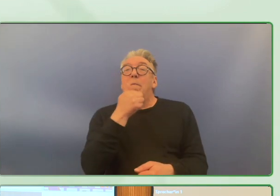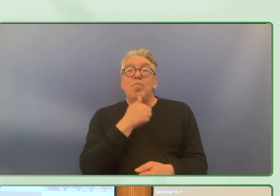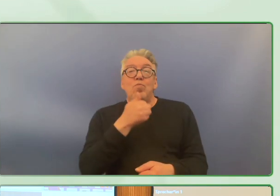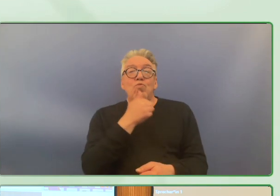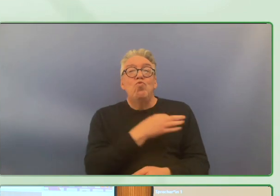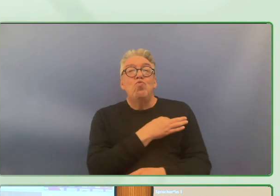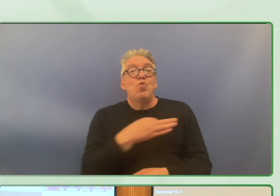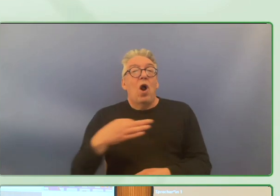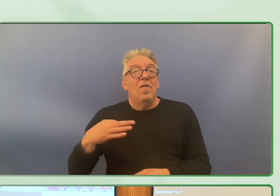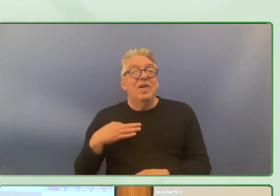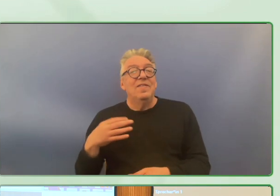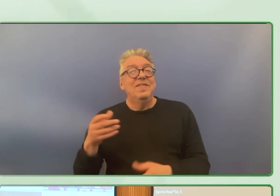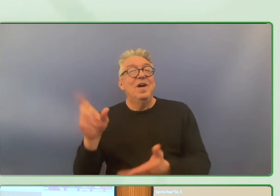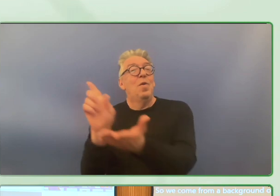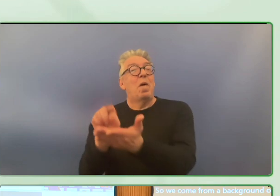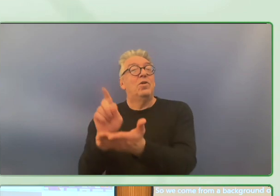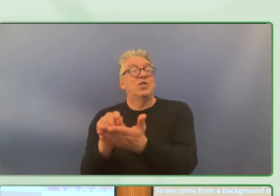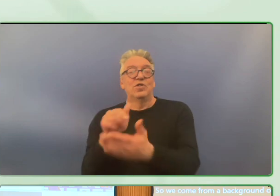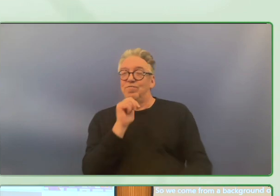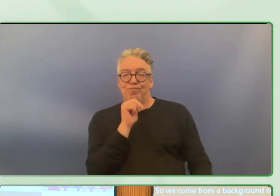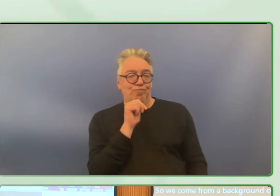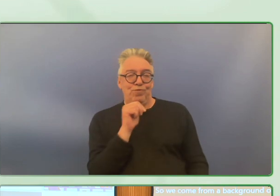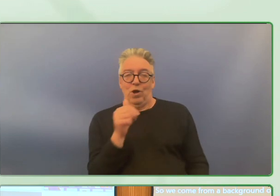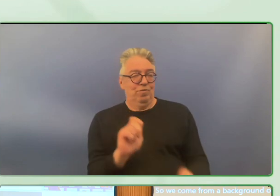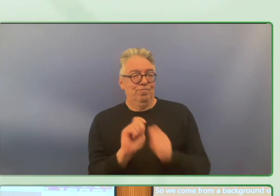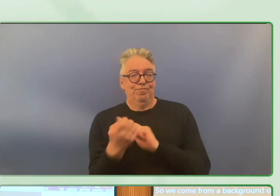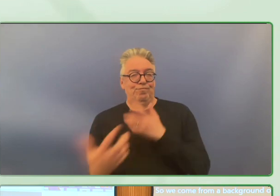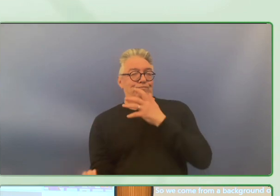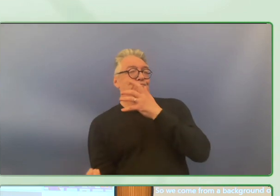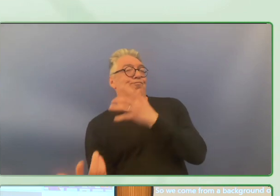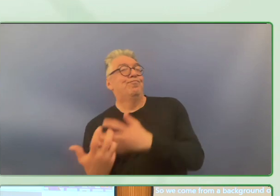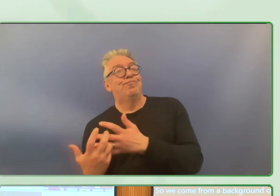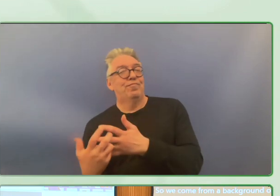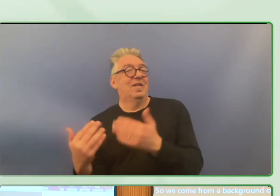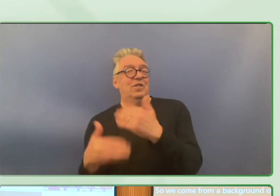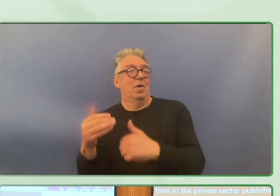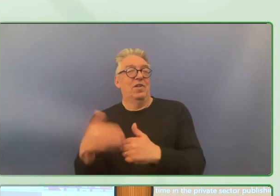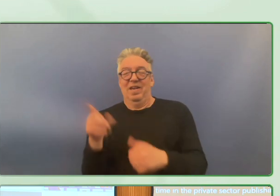content for those that have disability because not a huge market for them.